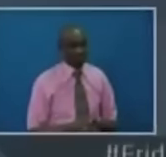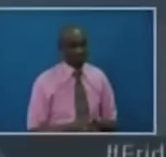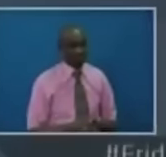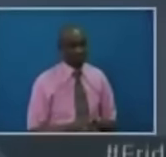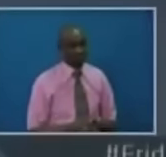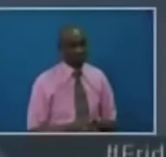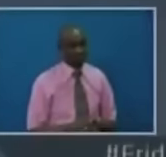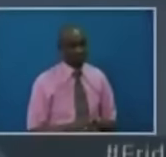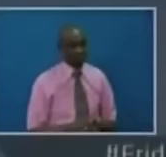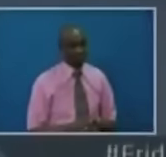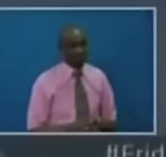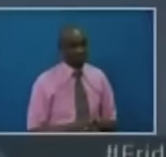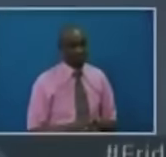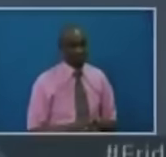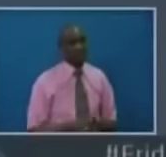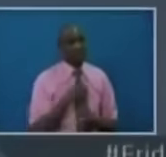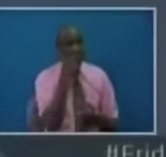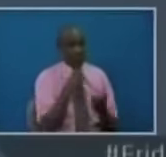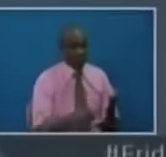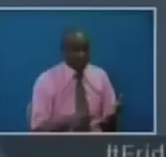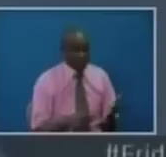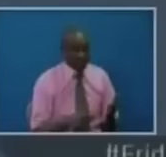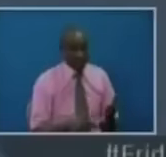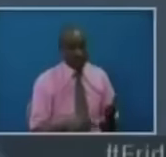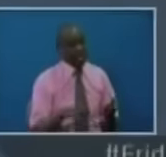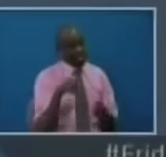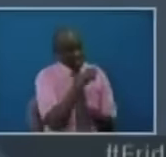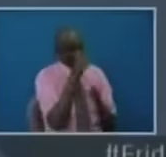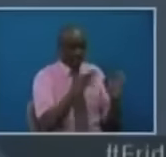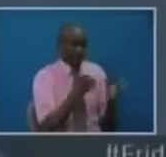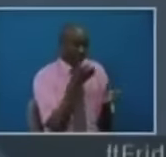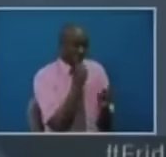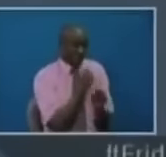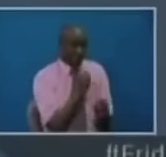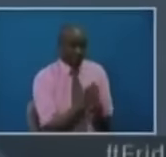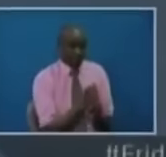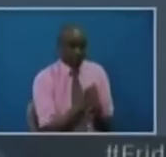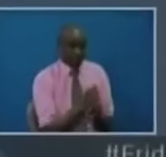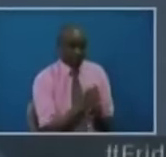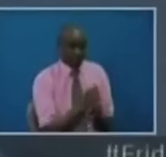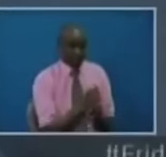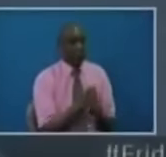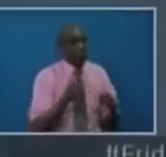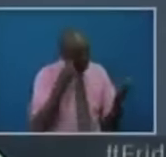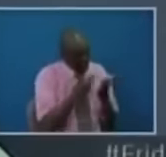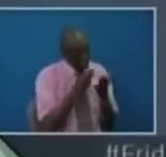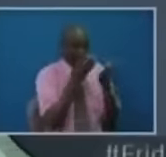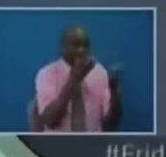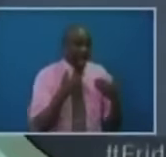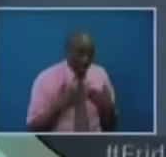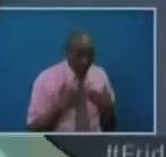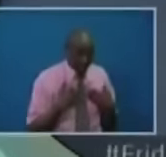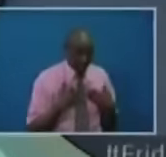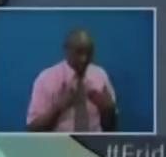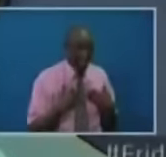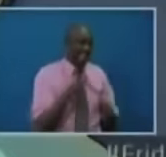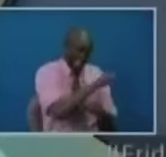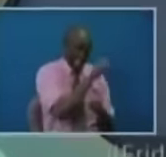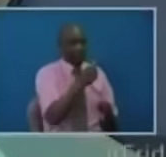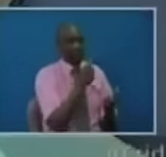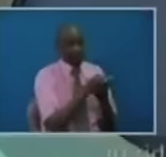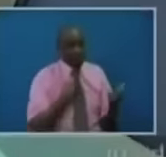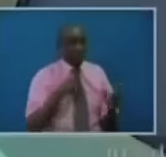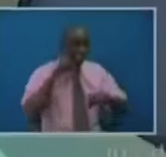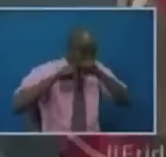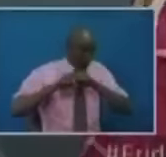just say something about that. I'd say, just like any other career, there is money, just like any other career. Mm-hmm. But it